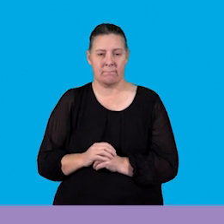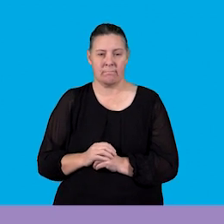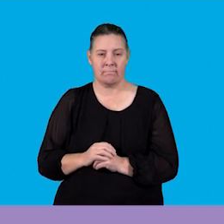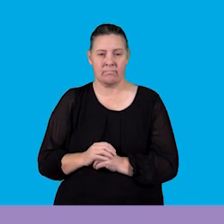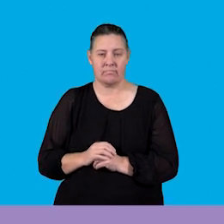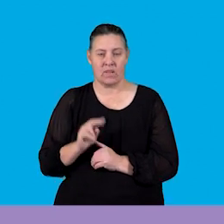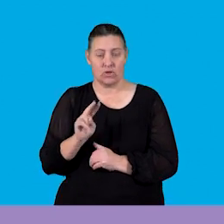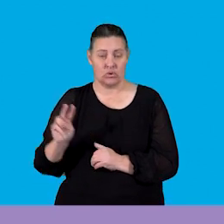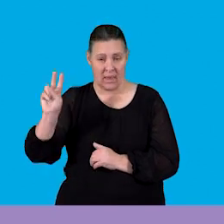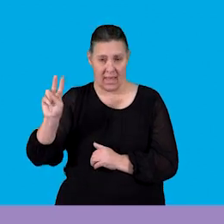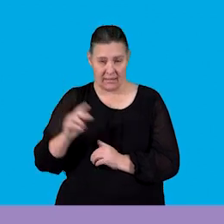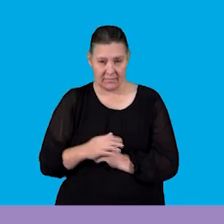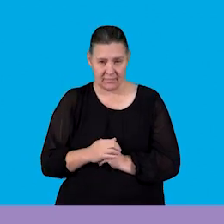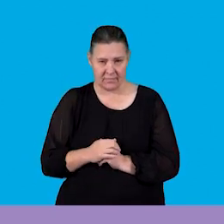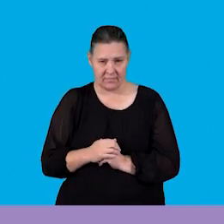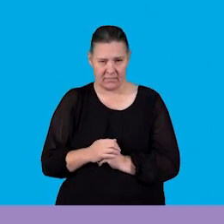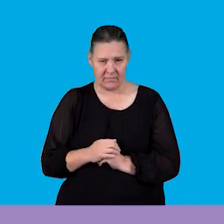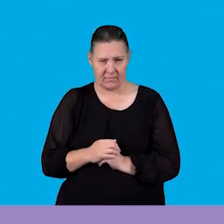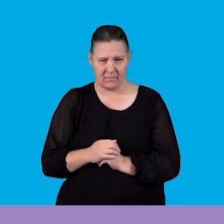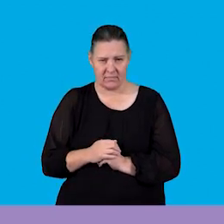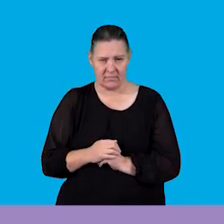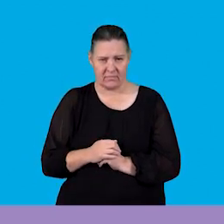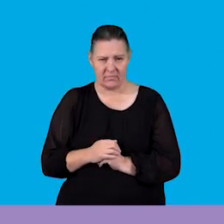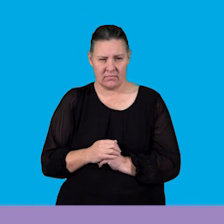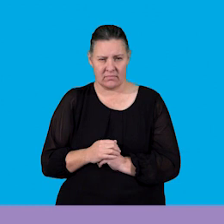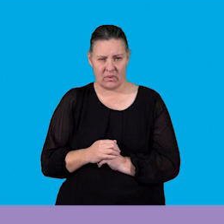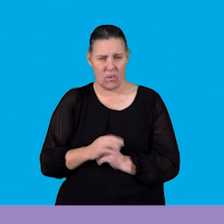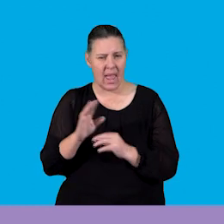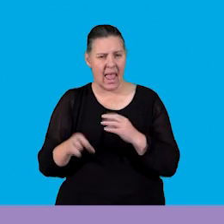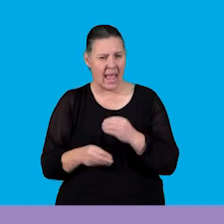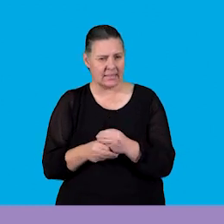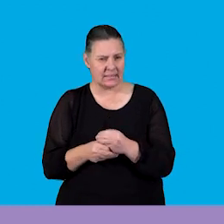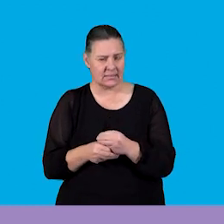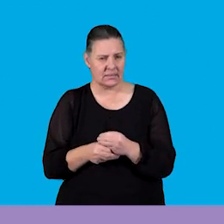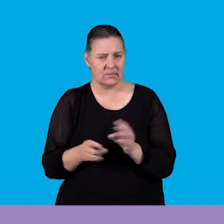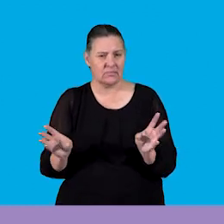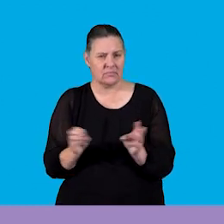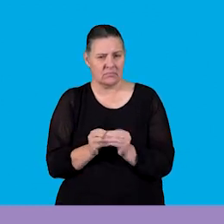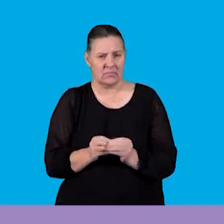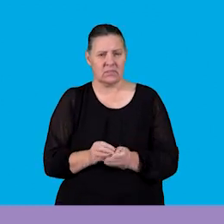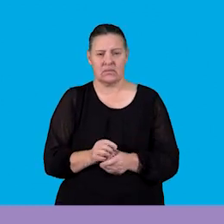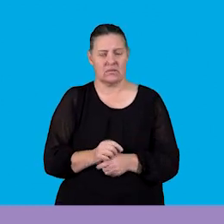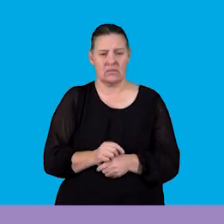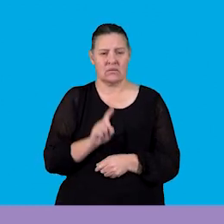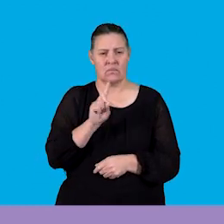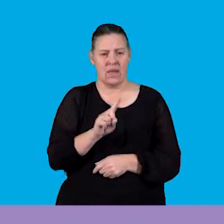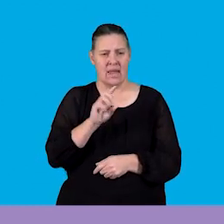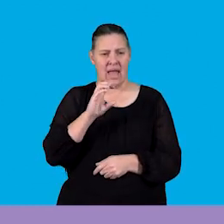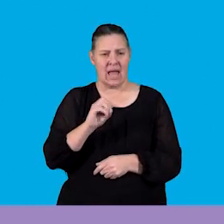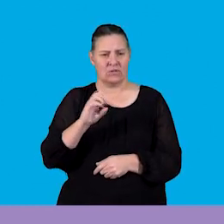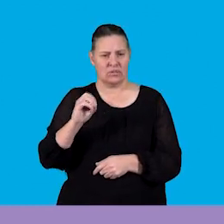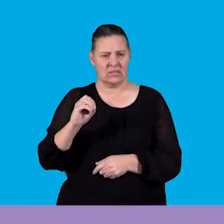64 centimeters squared. And when we add these two together, we are going to